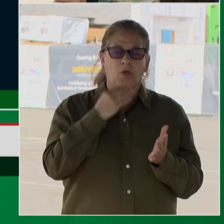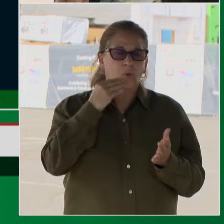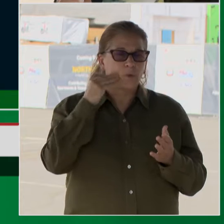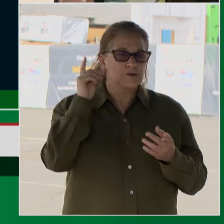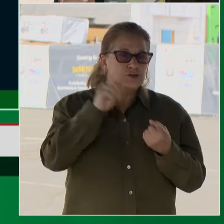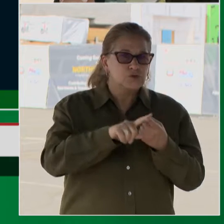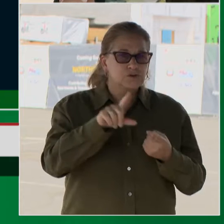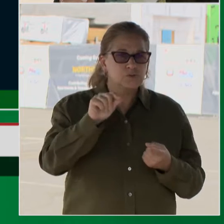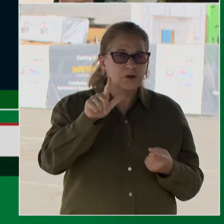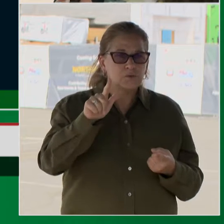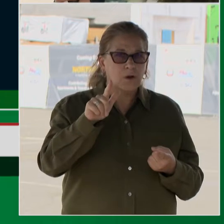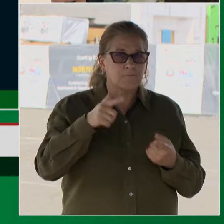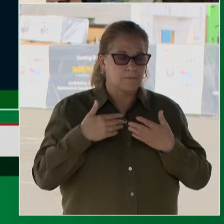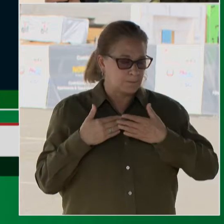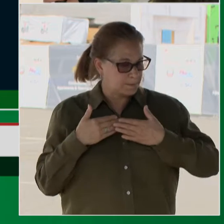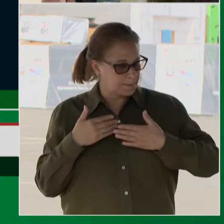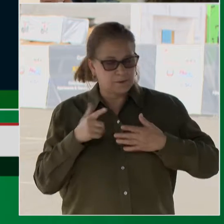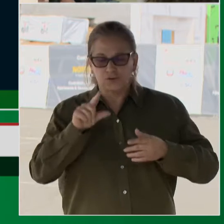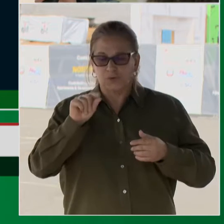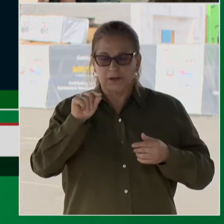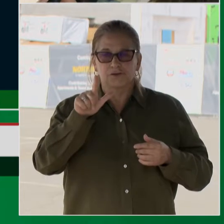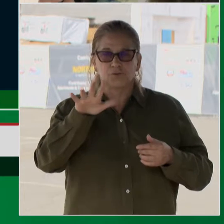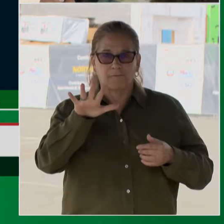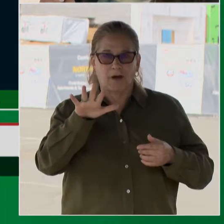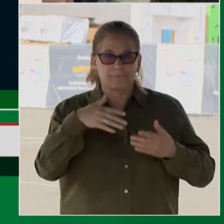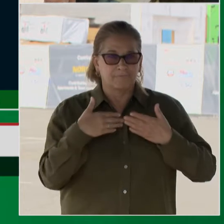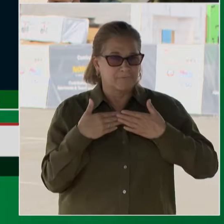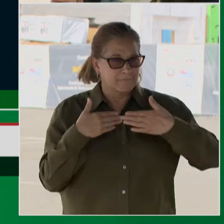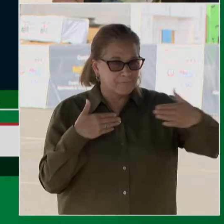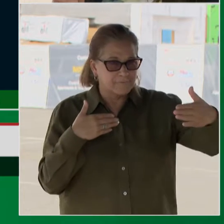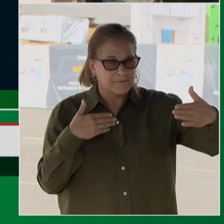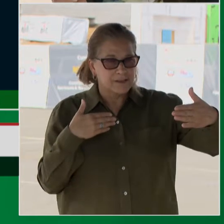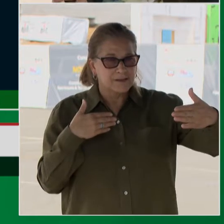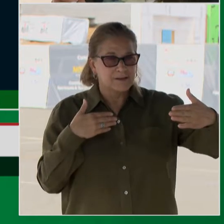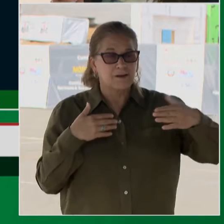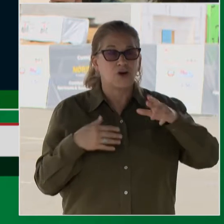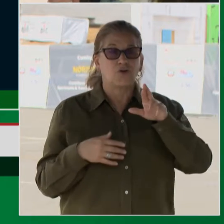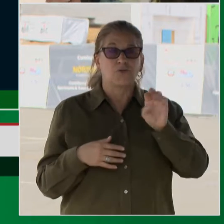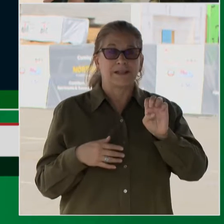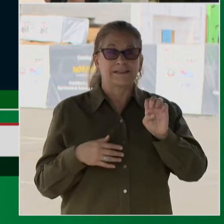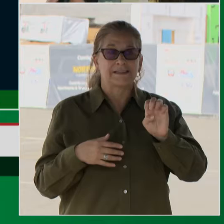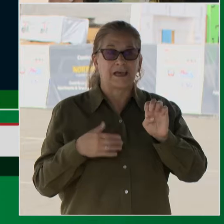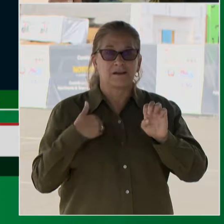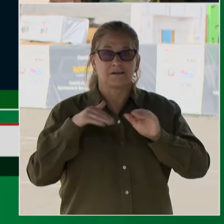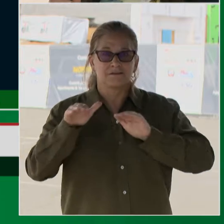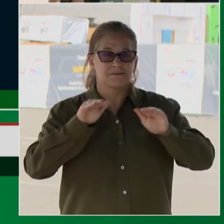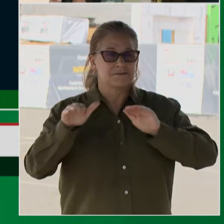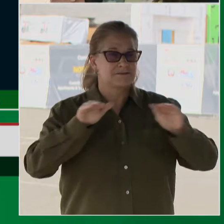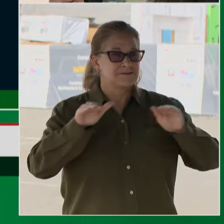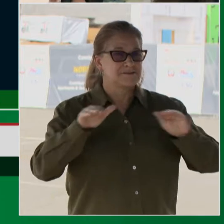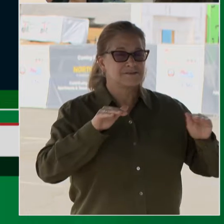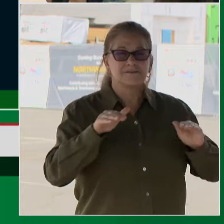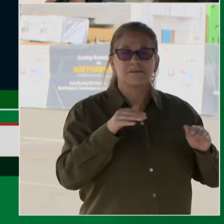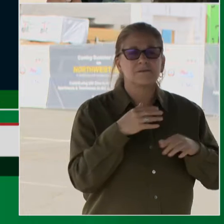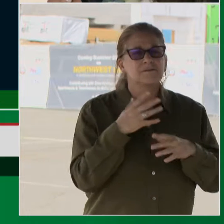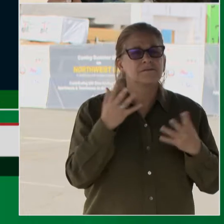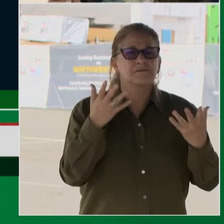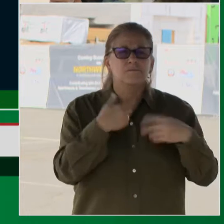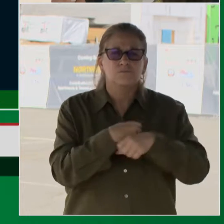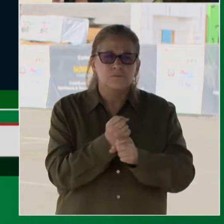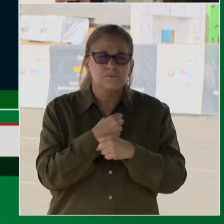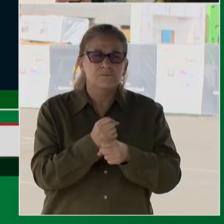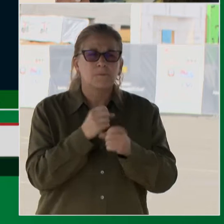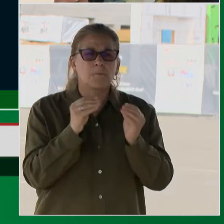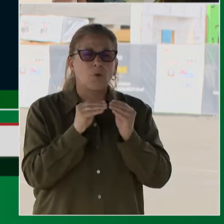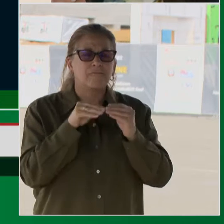that area. The second big priority is food access. So we are very much focused on equity and access in different